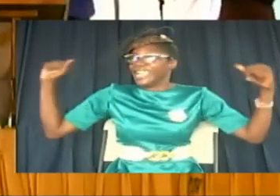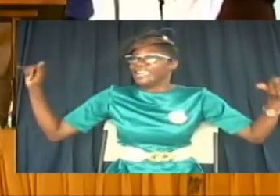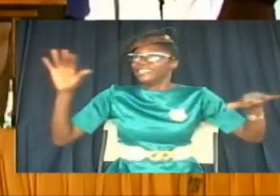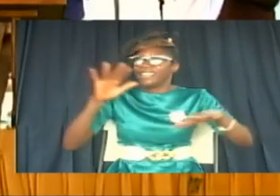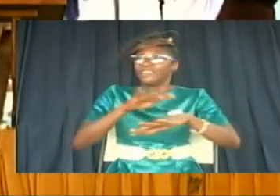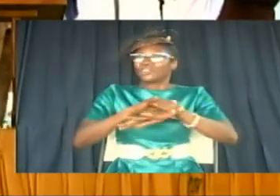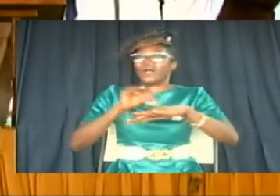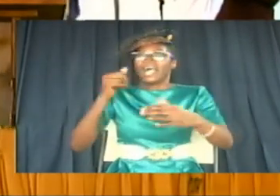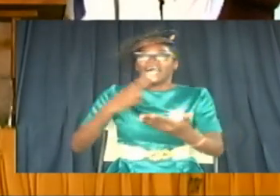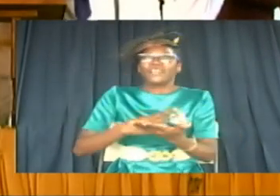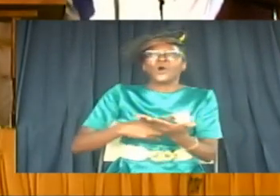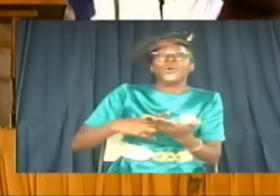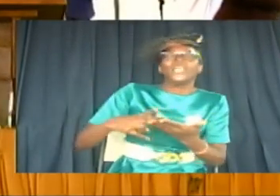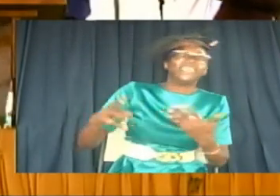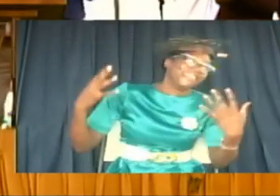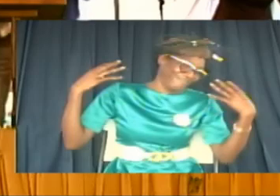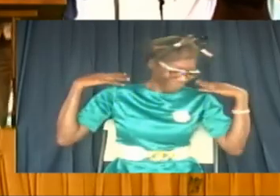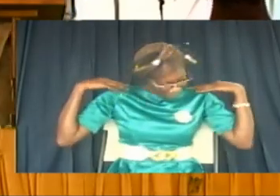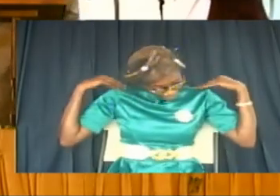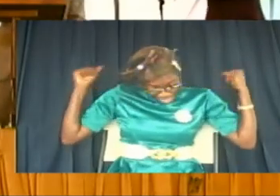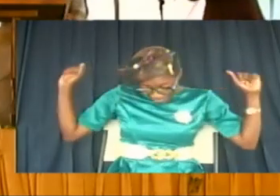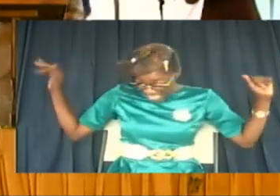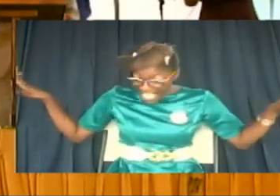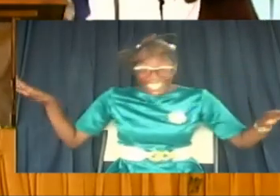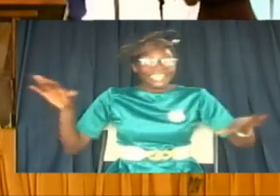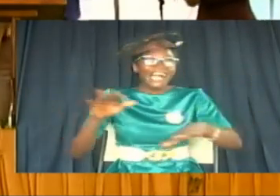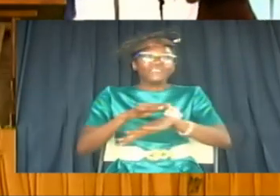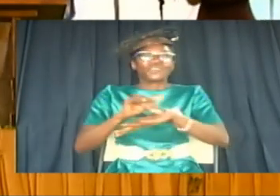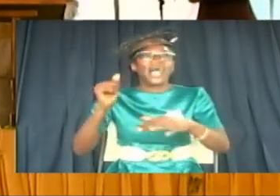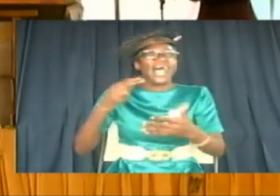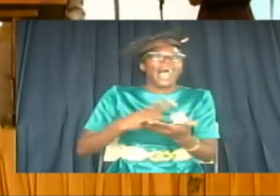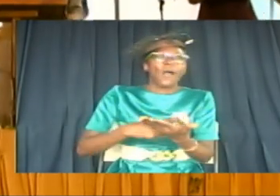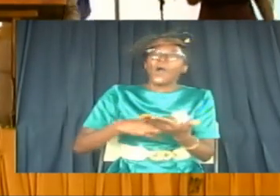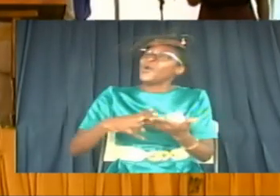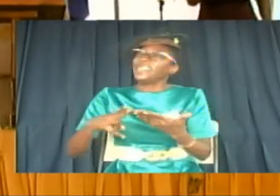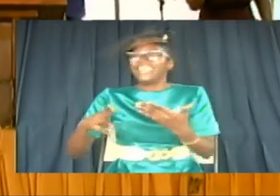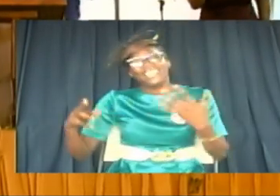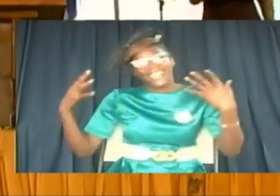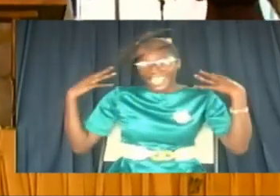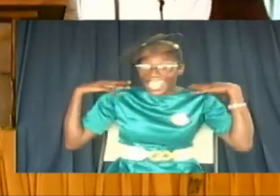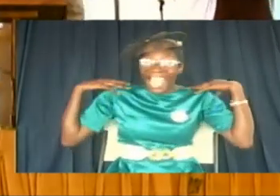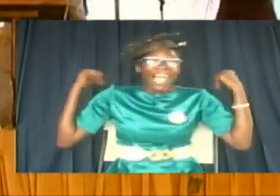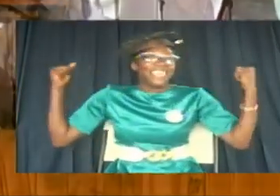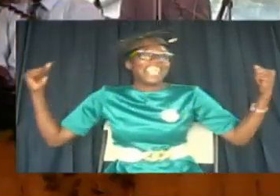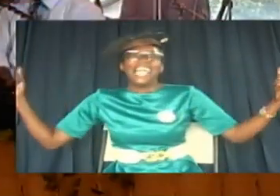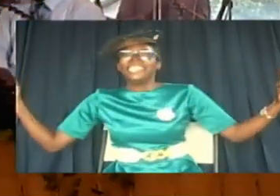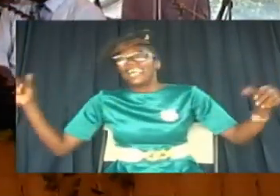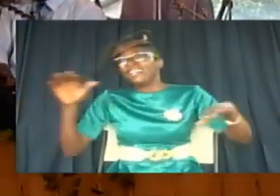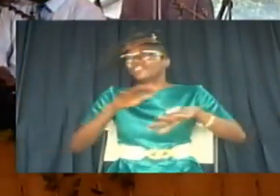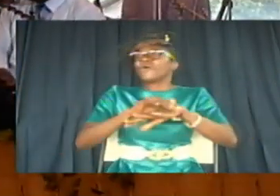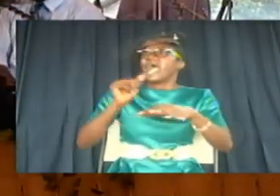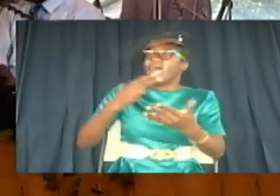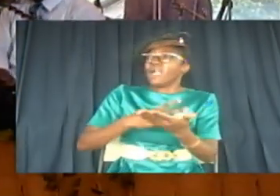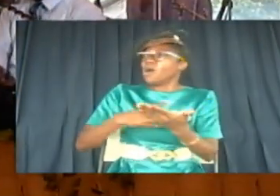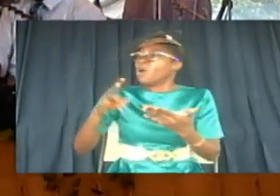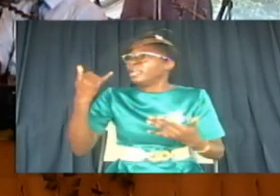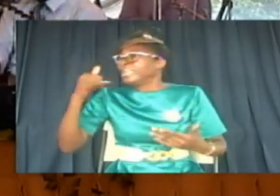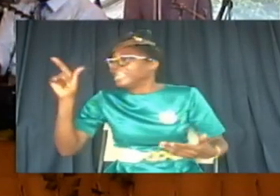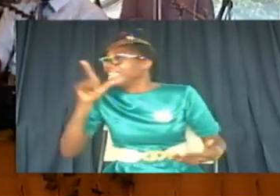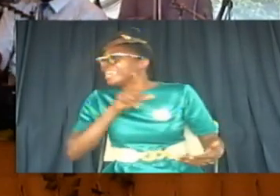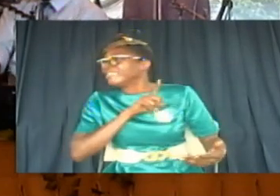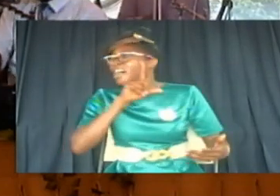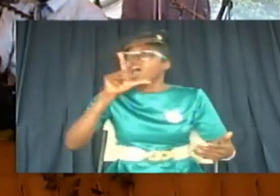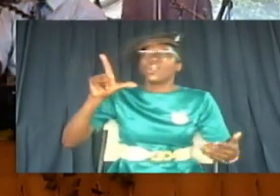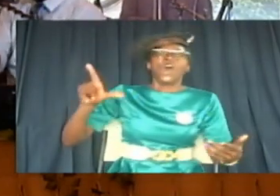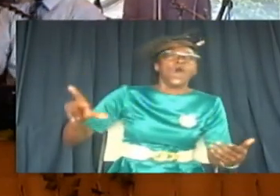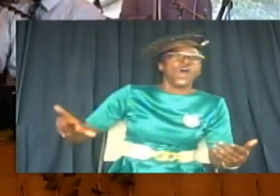The angels cried holy. Yes. The angels cried holy. The angels cried holy